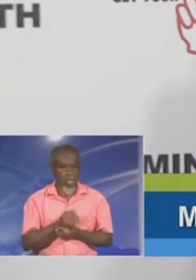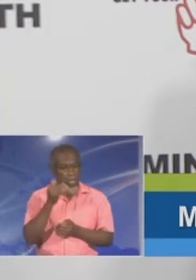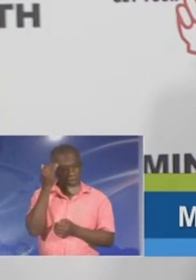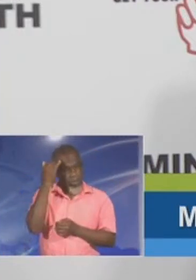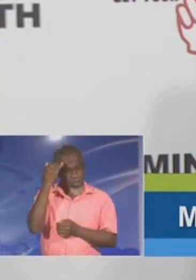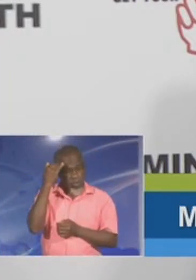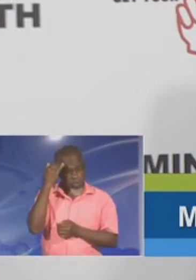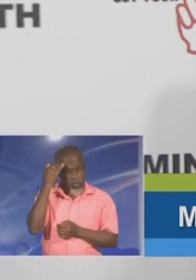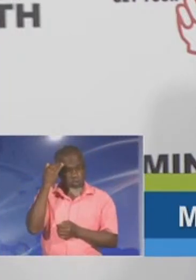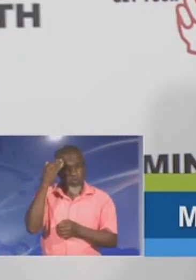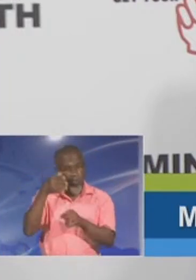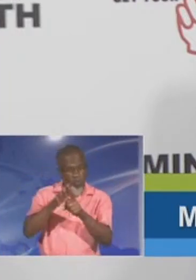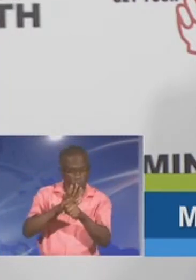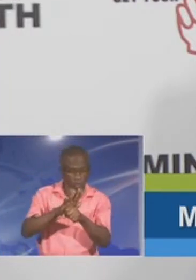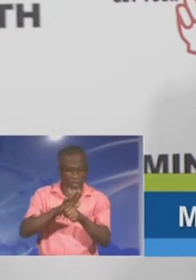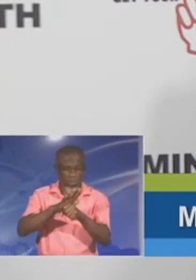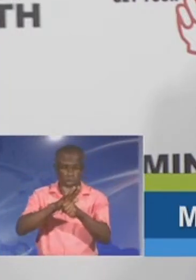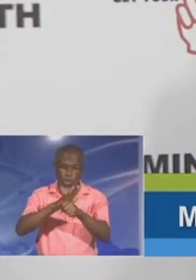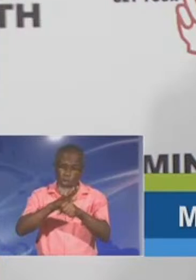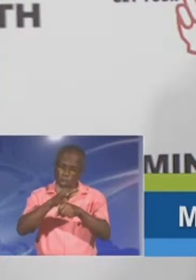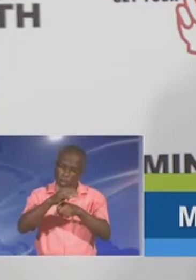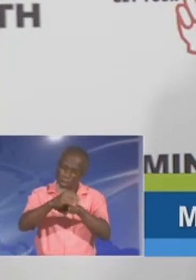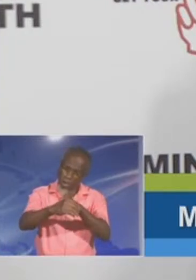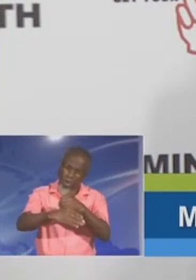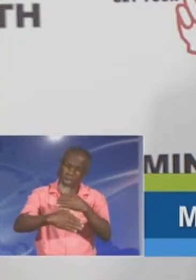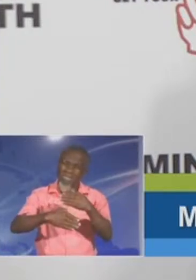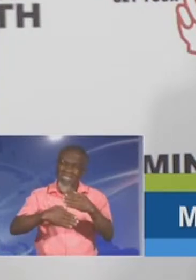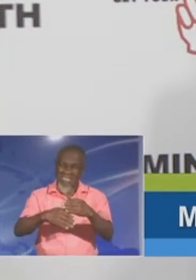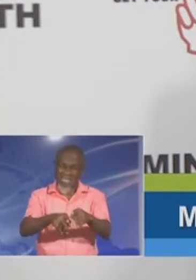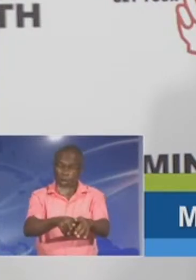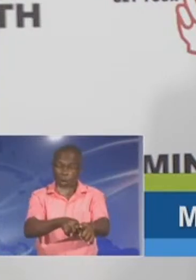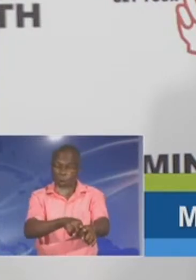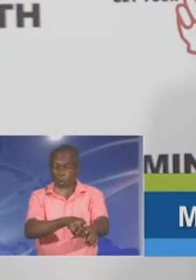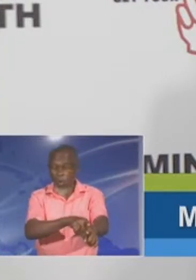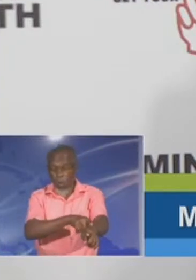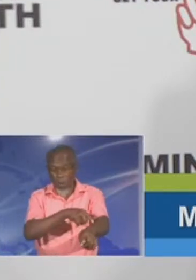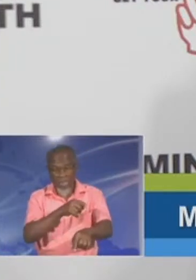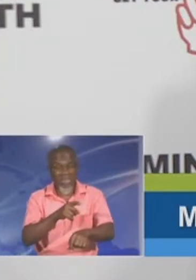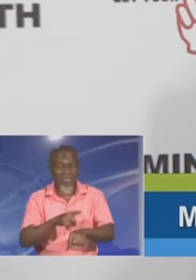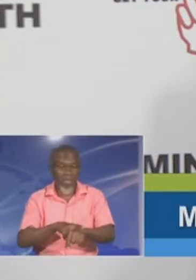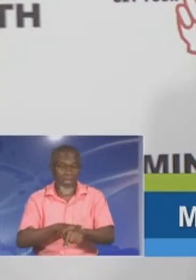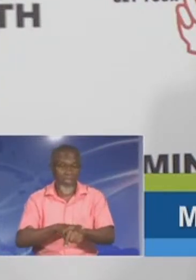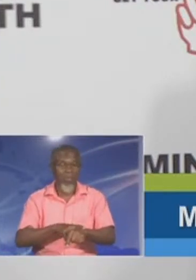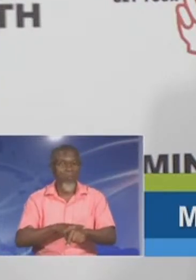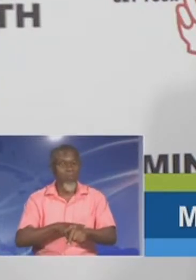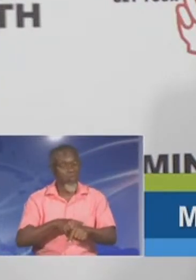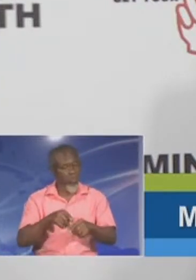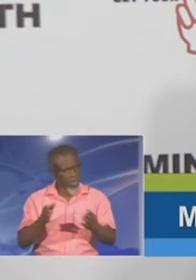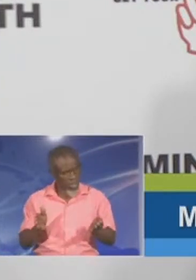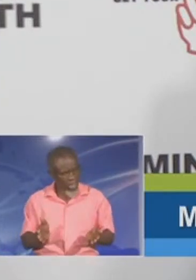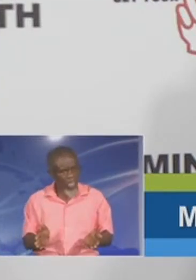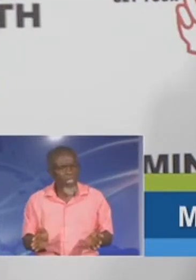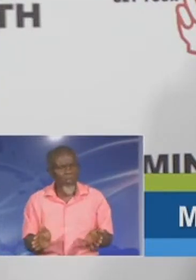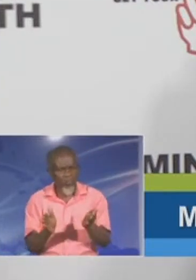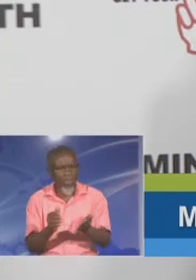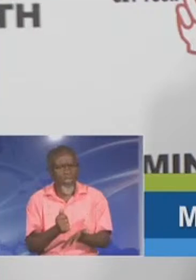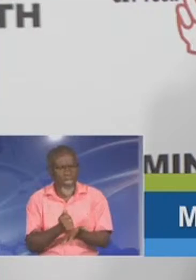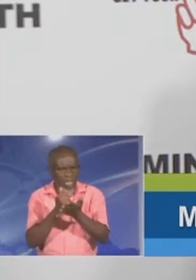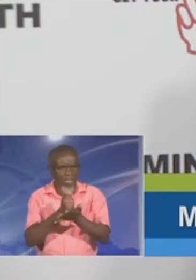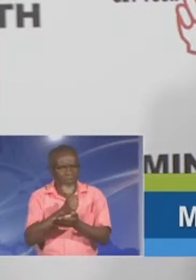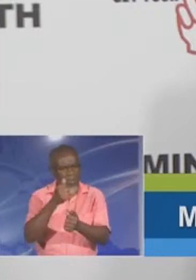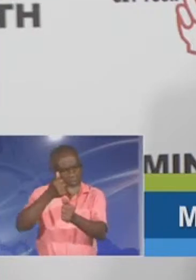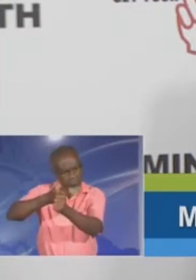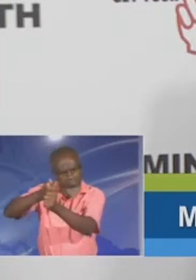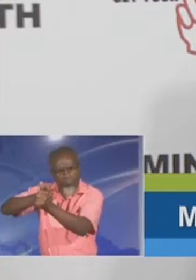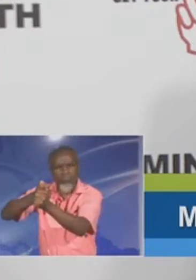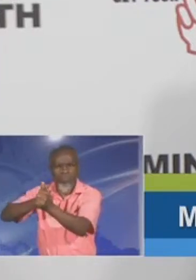but please let us encourage each other along this journey, along this road to being safe. Everyone have a good day. Trinidad